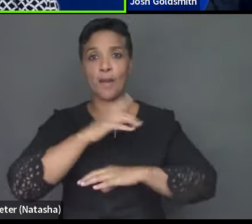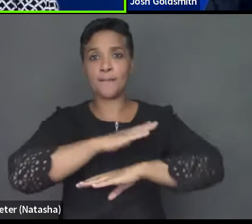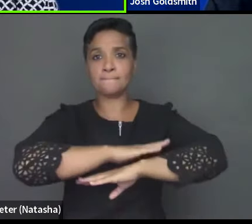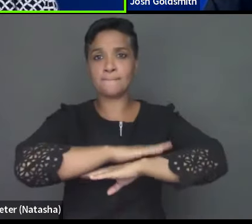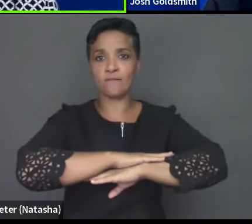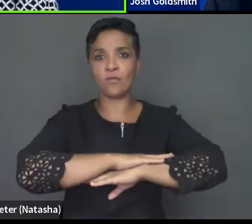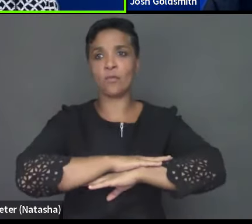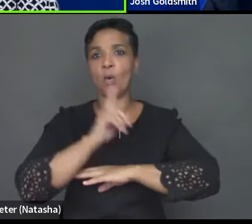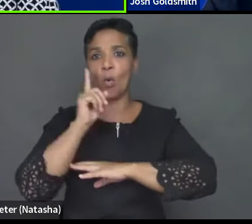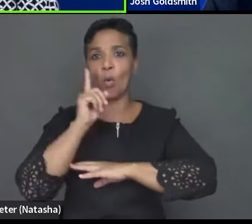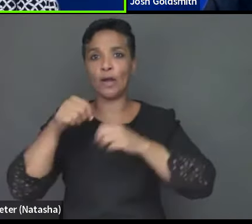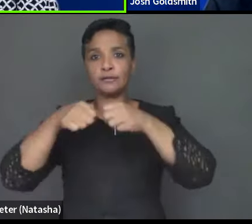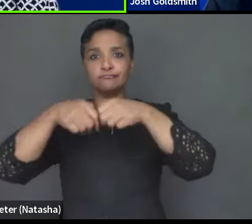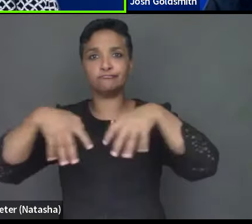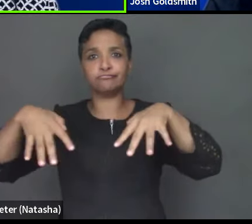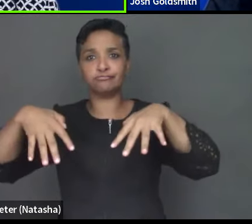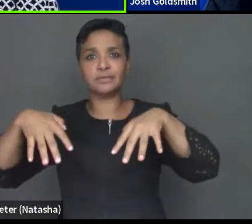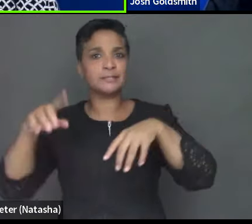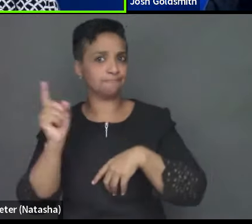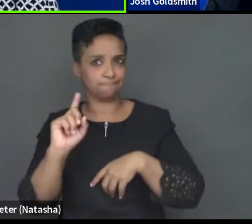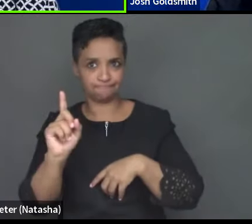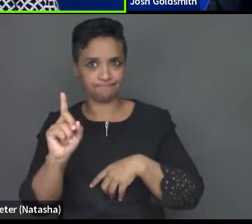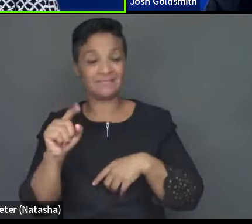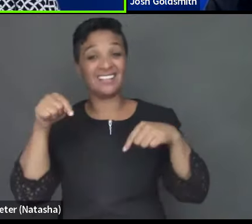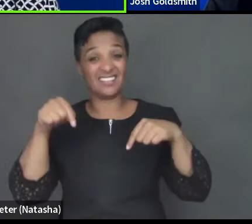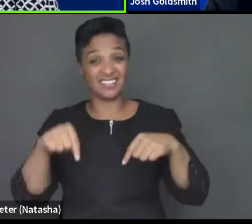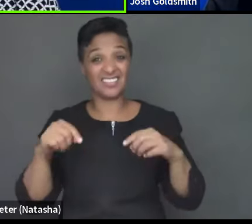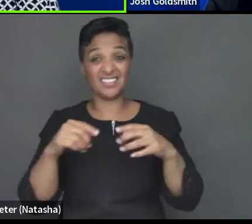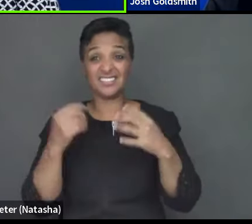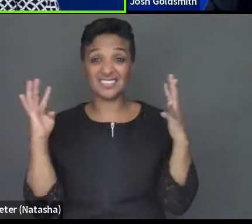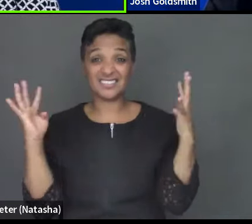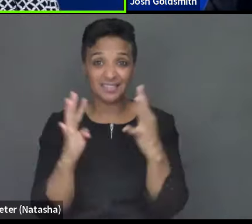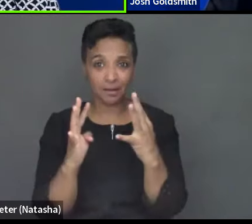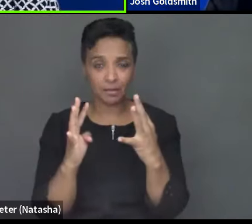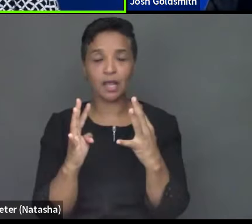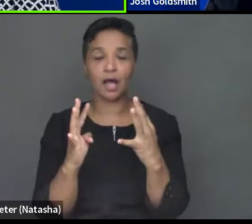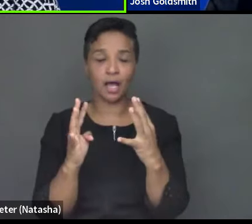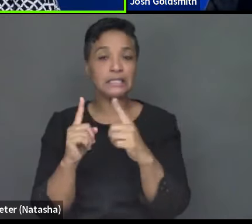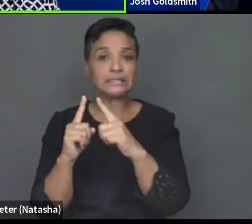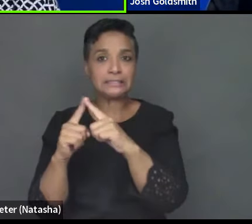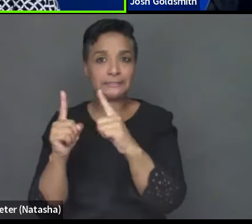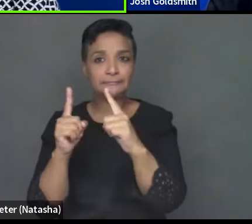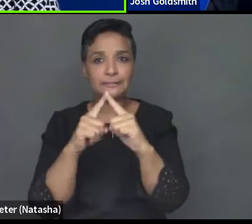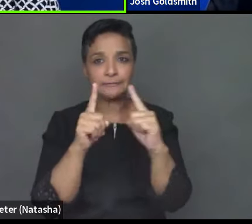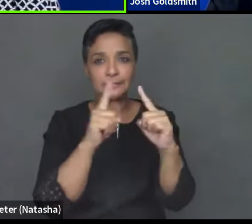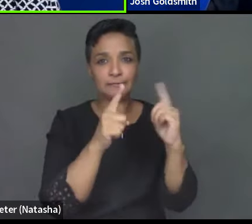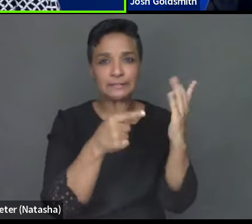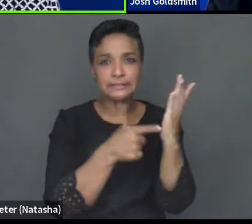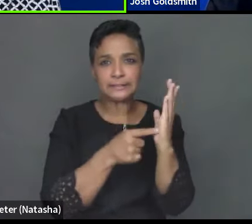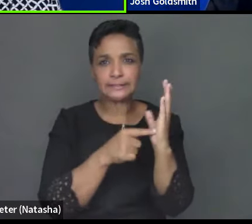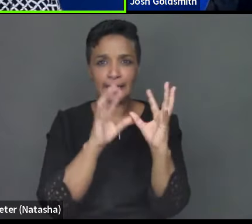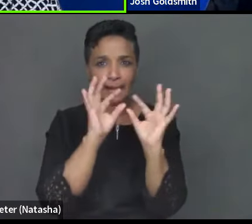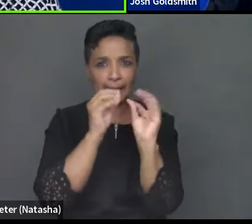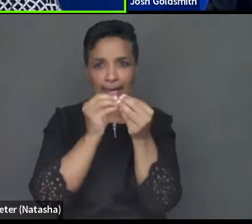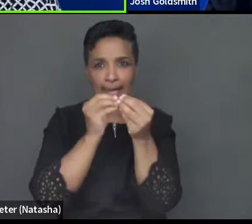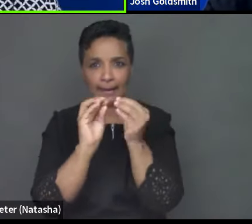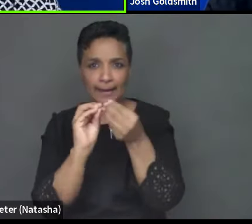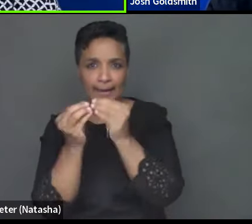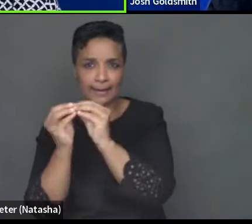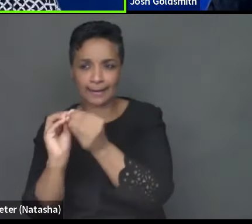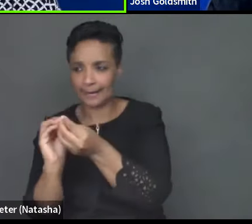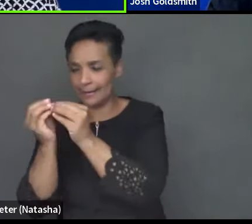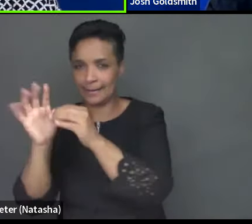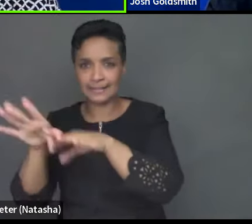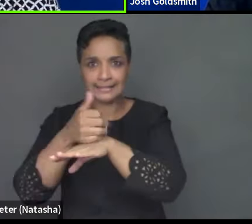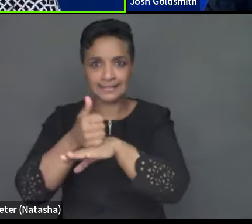piece of software. The summit is really organized with a lot of tech. So, of course, I